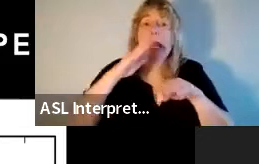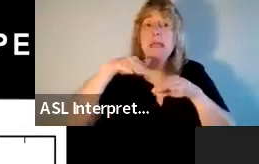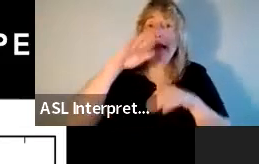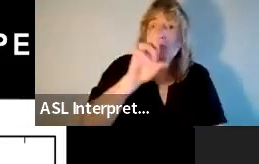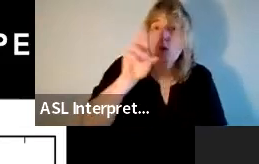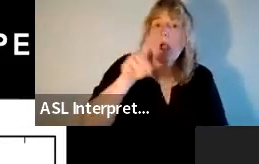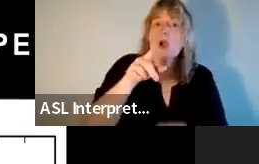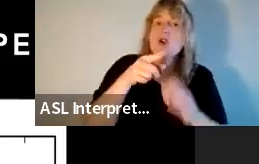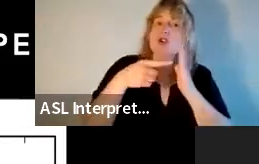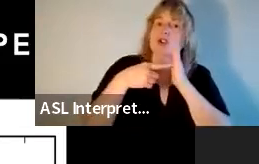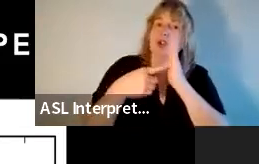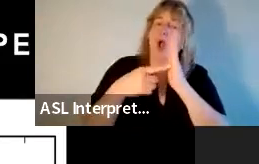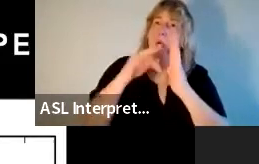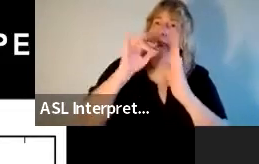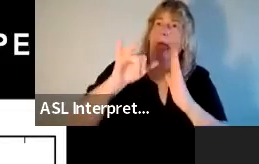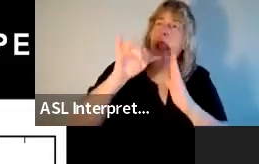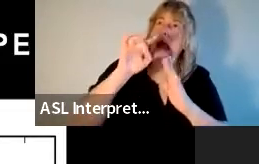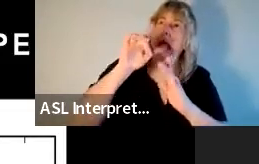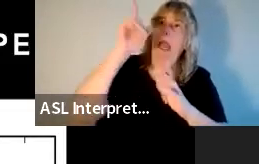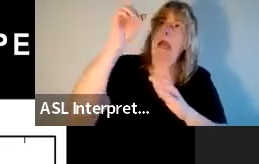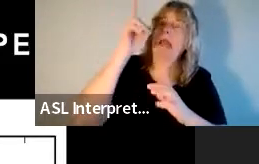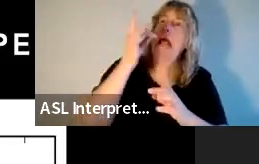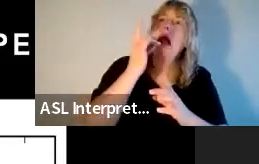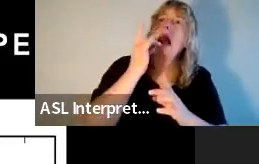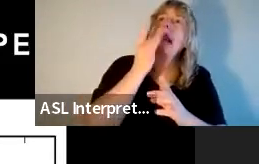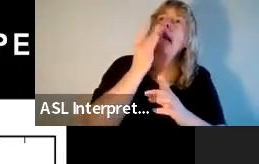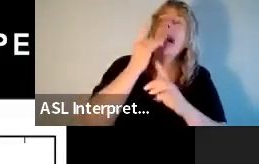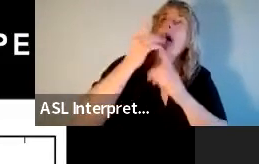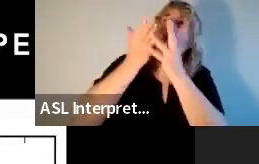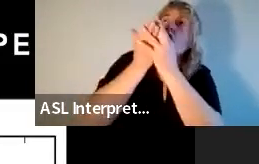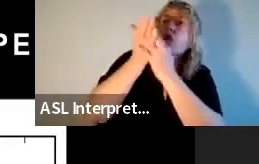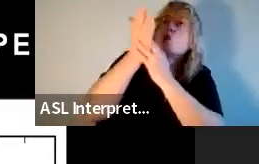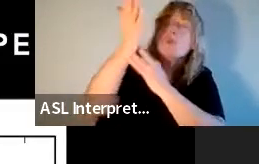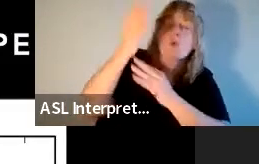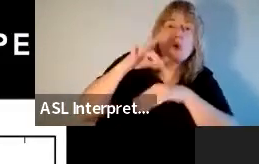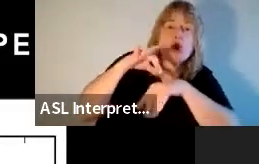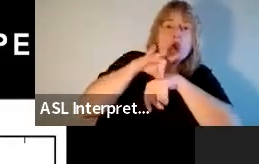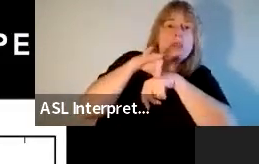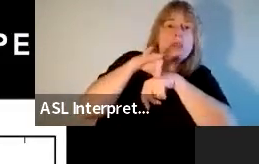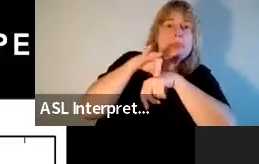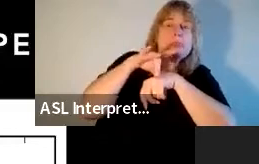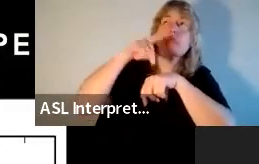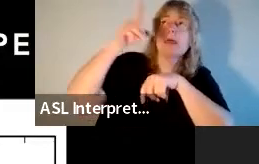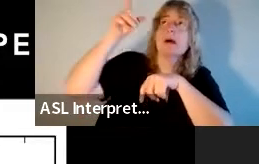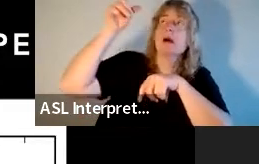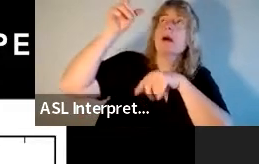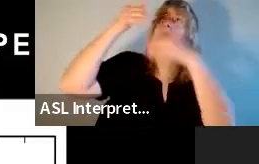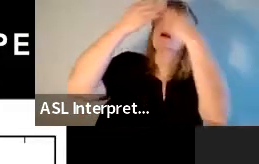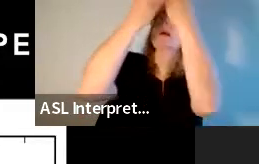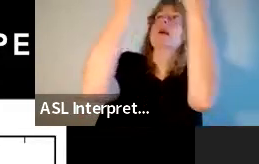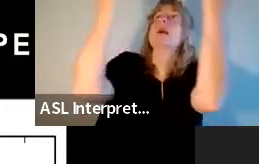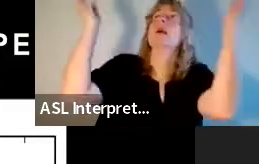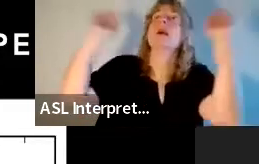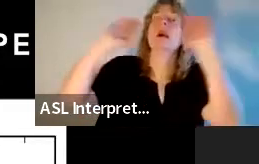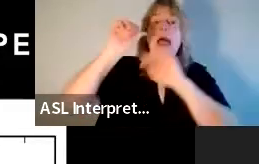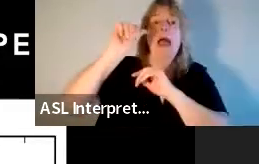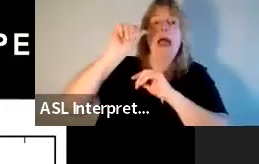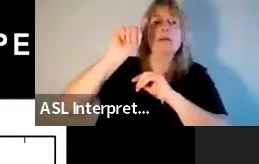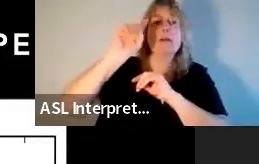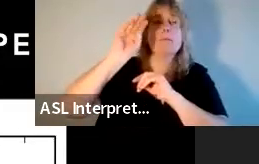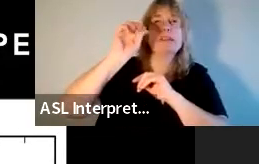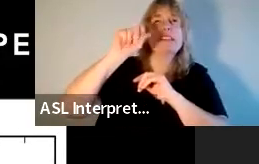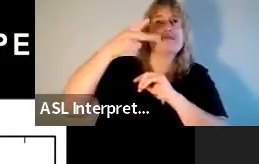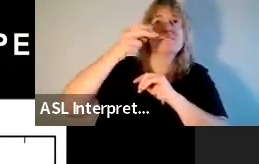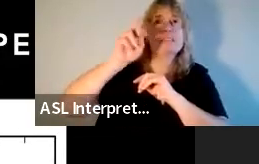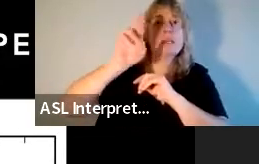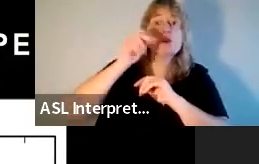atmosphere to the ground. And the blue is the percent transmission all across the electromagnetic spectrum,